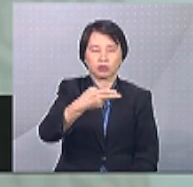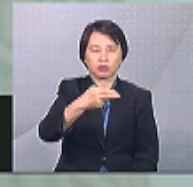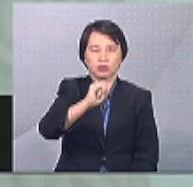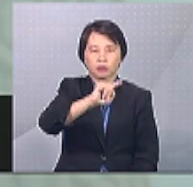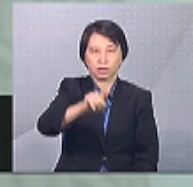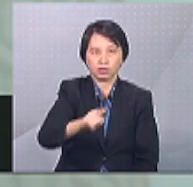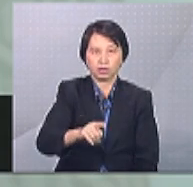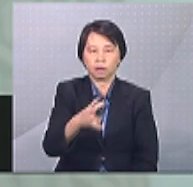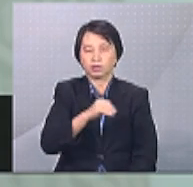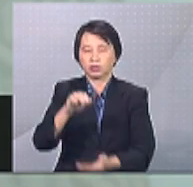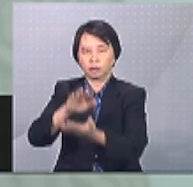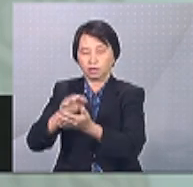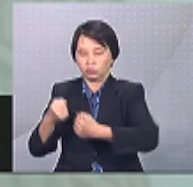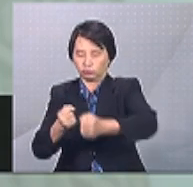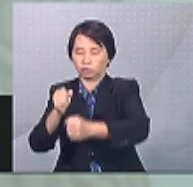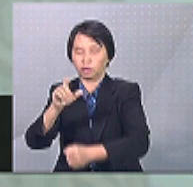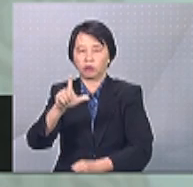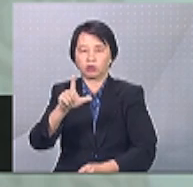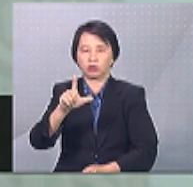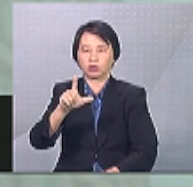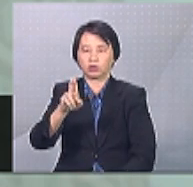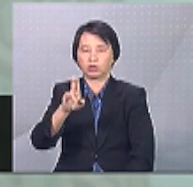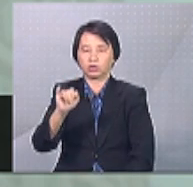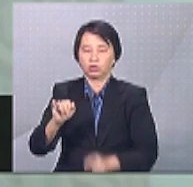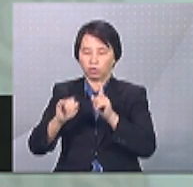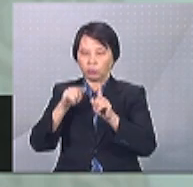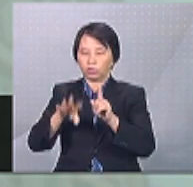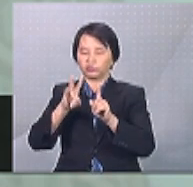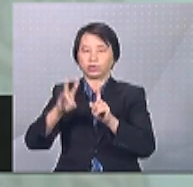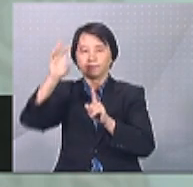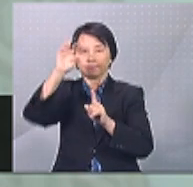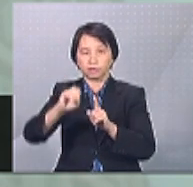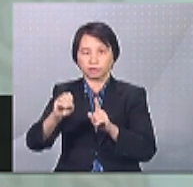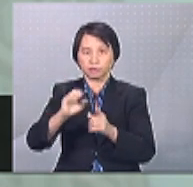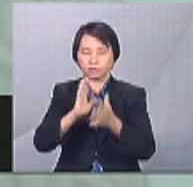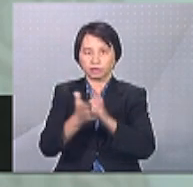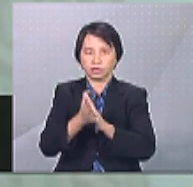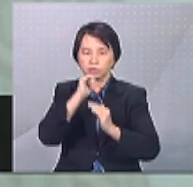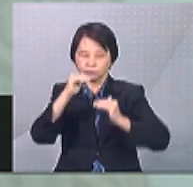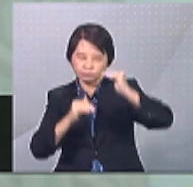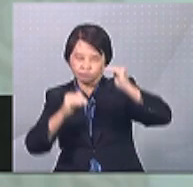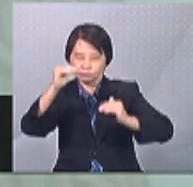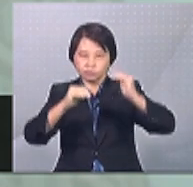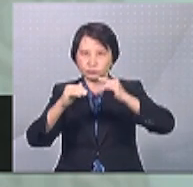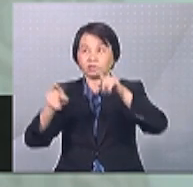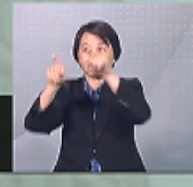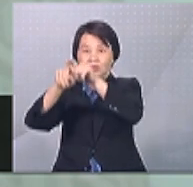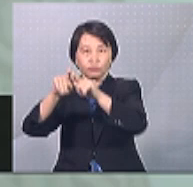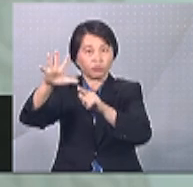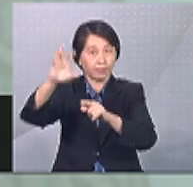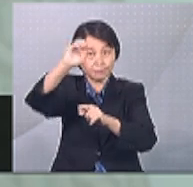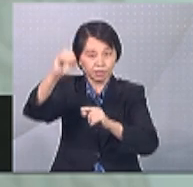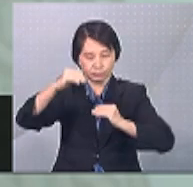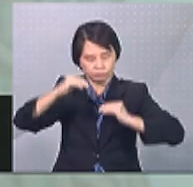about 1.5%. And also, so the incidence is not as high as 5%, but it's high if